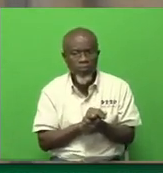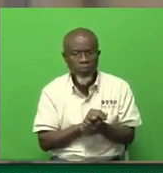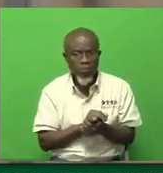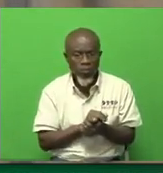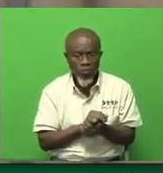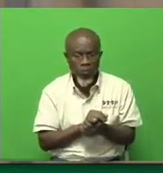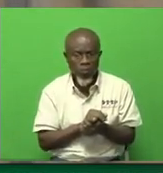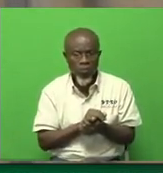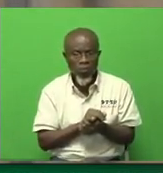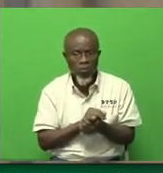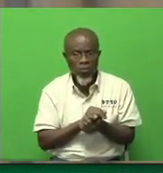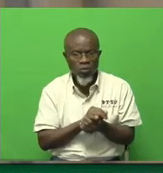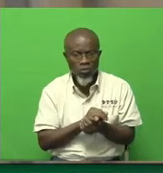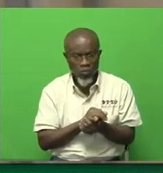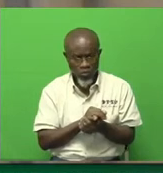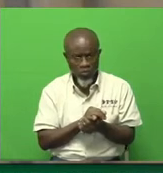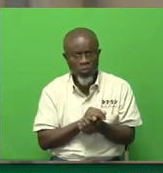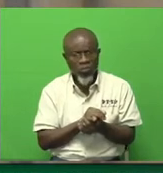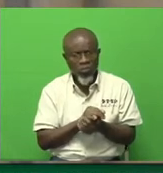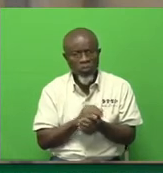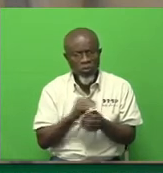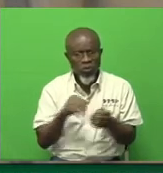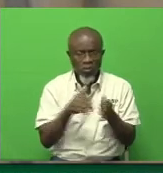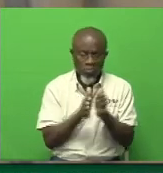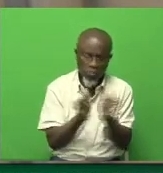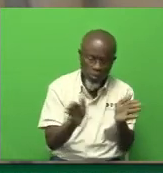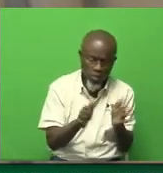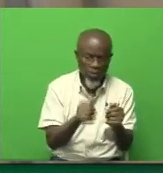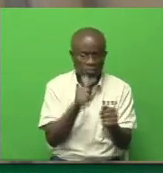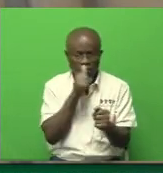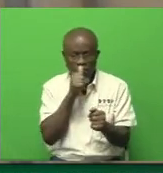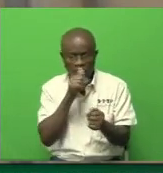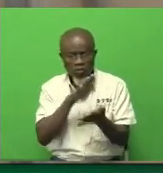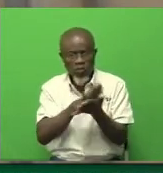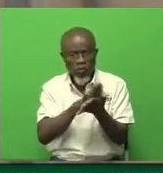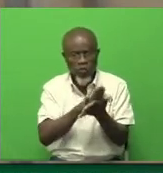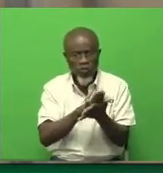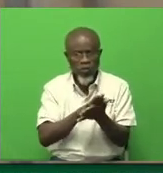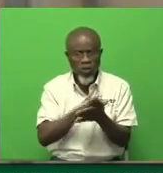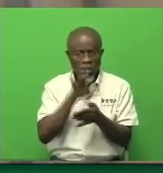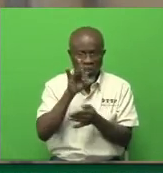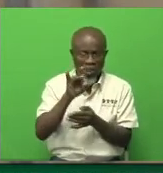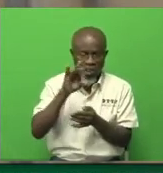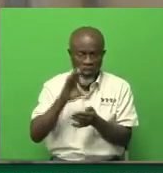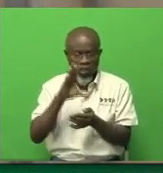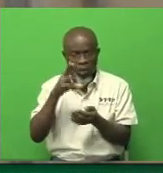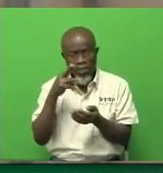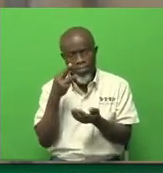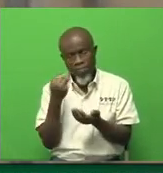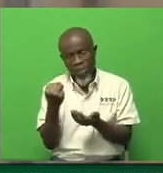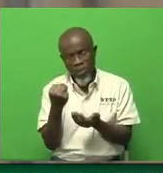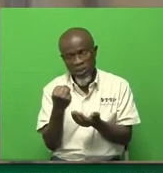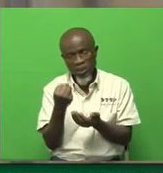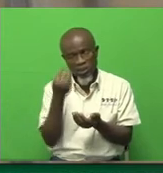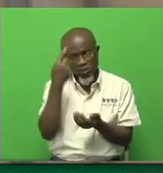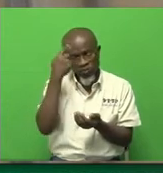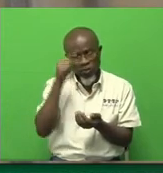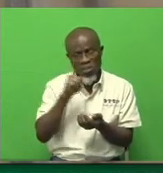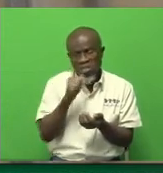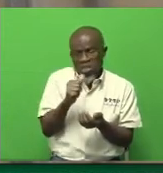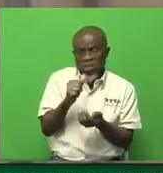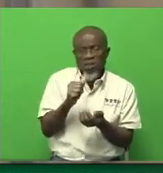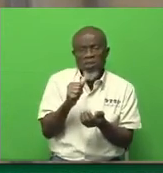as well as for students in private and special schools add another 800 million in salaries for non-teaching personnel